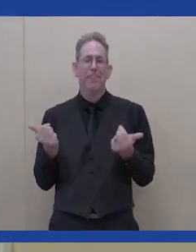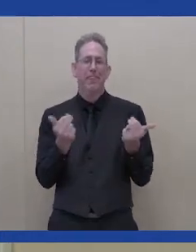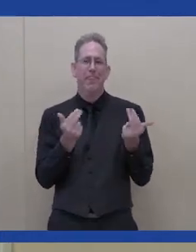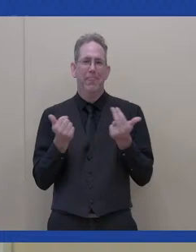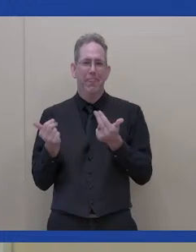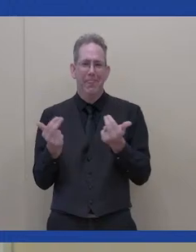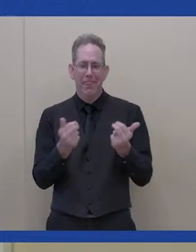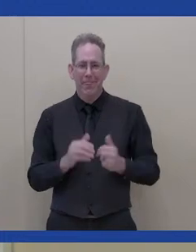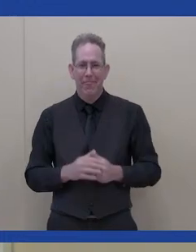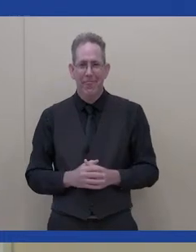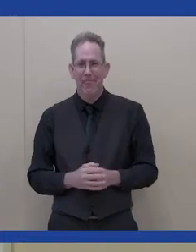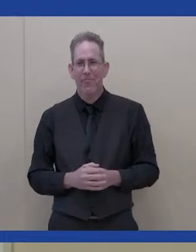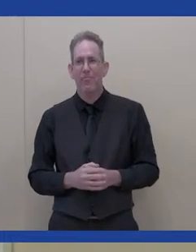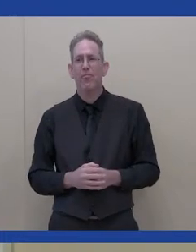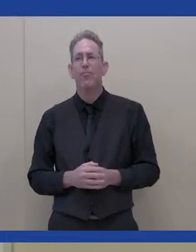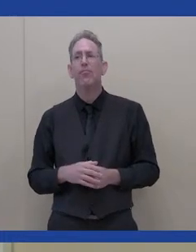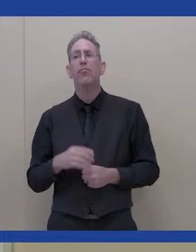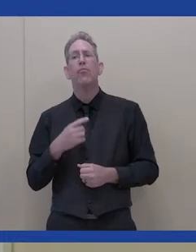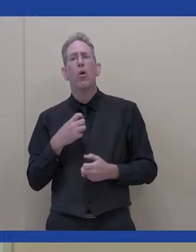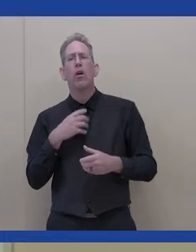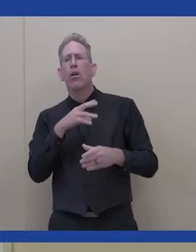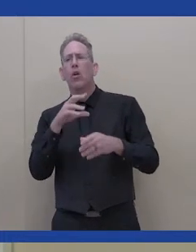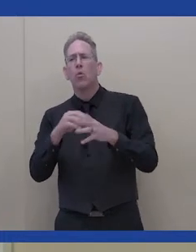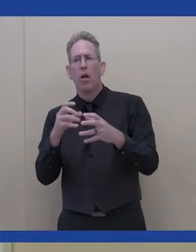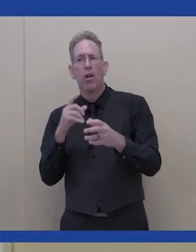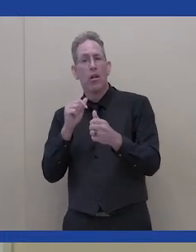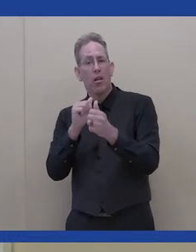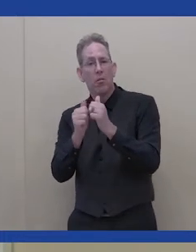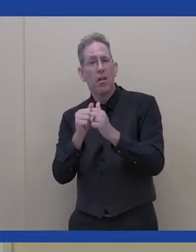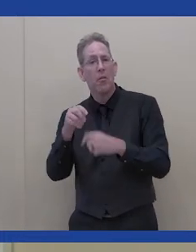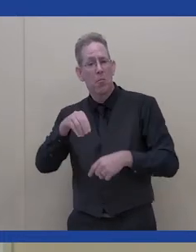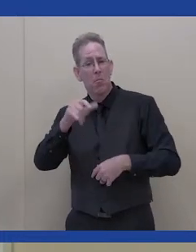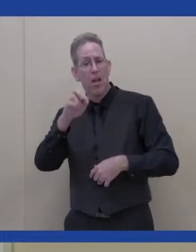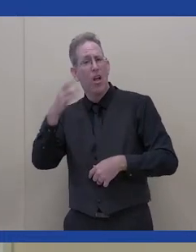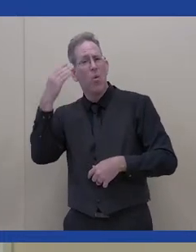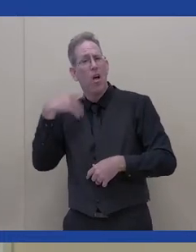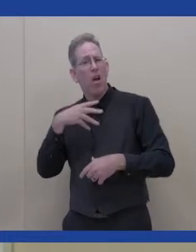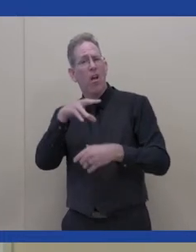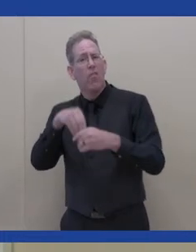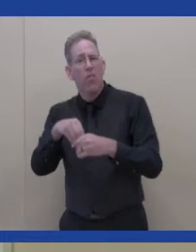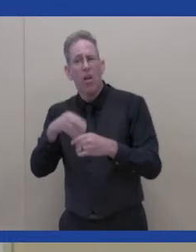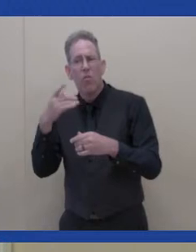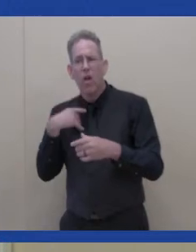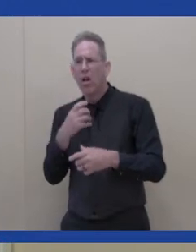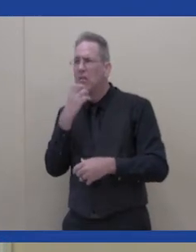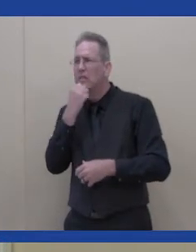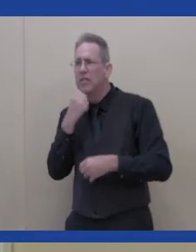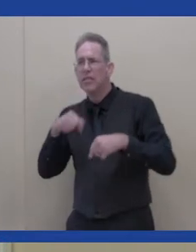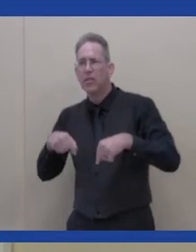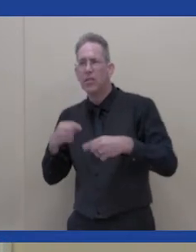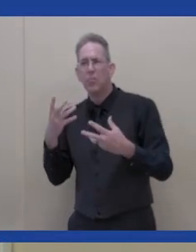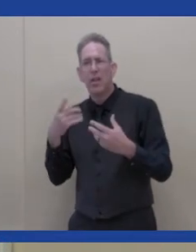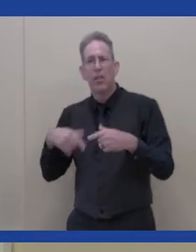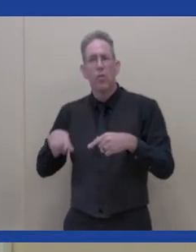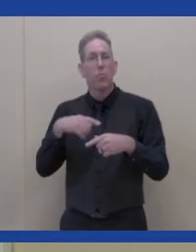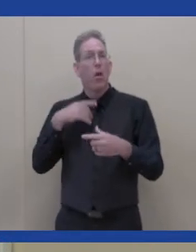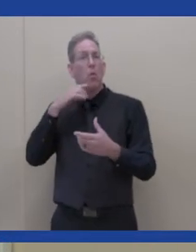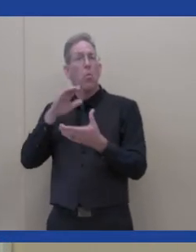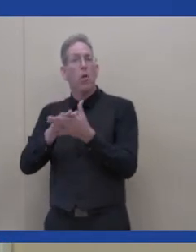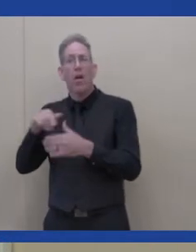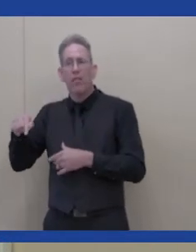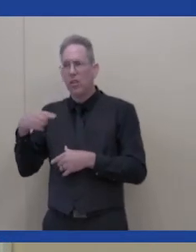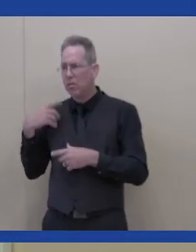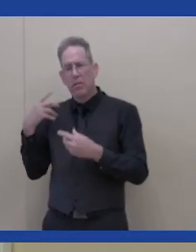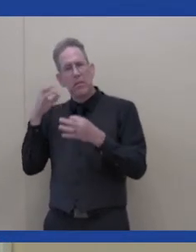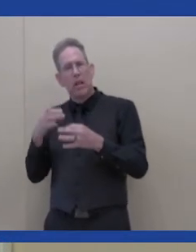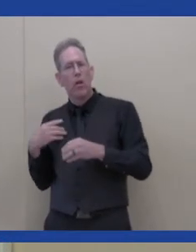I ran for mayor because I have a deep love of Burlington. And like so many of you, my wife and I actively chose to put down roots and raise